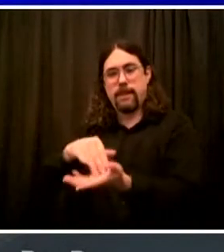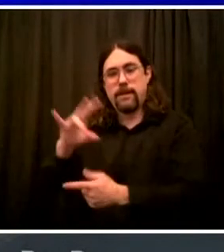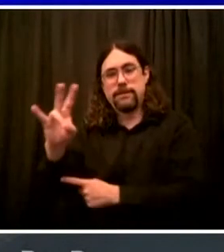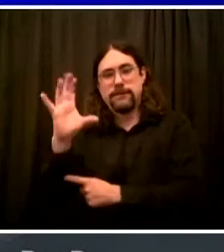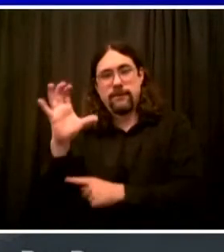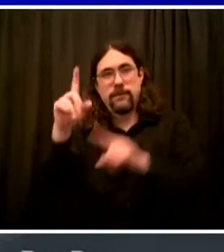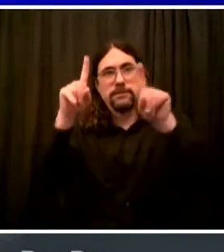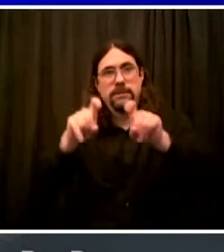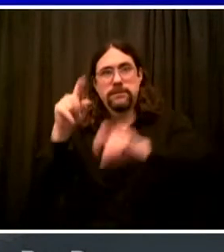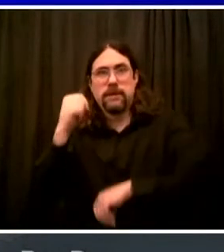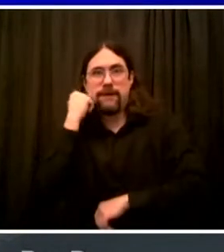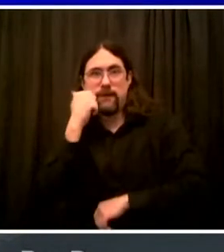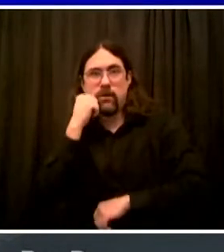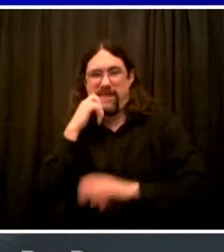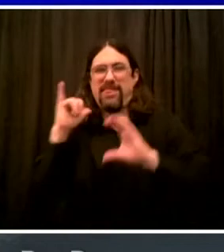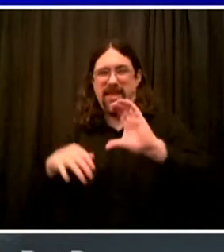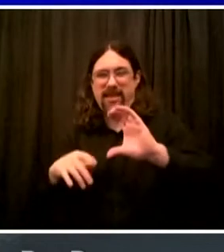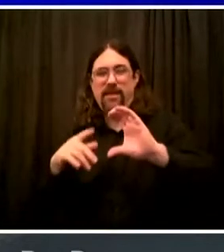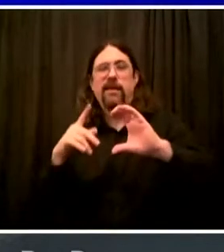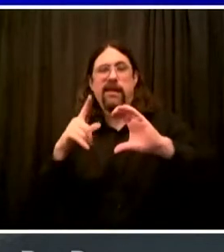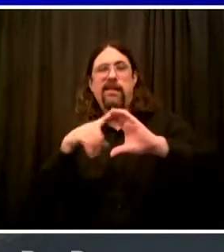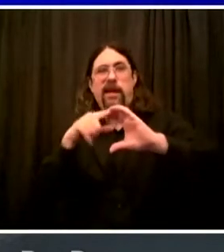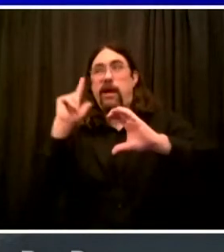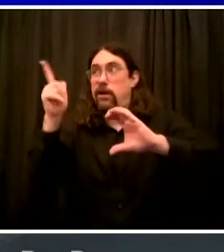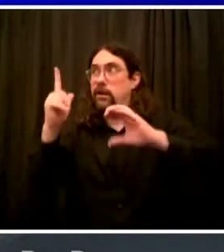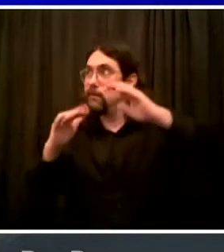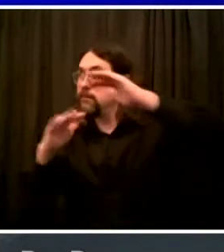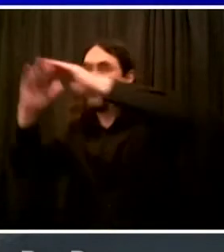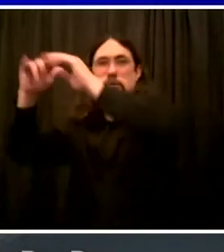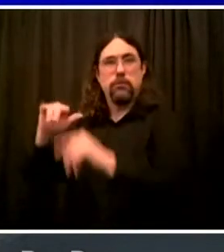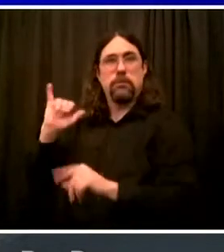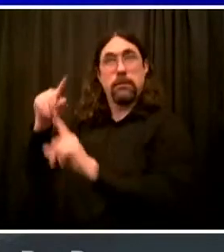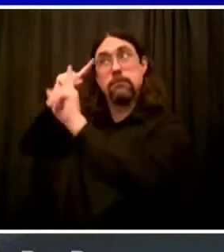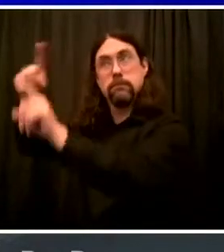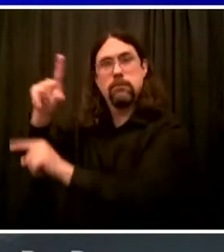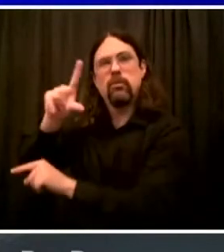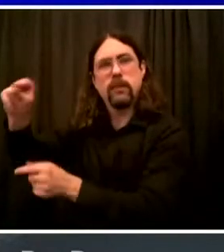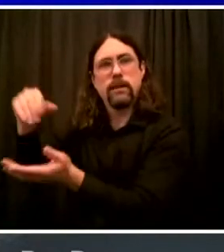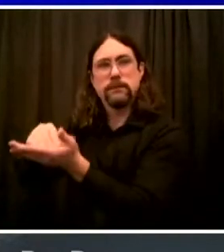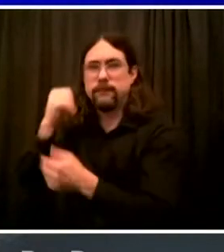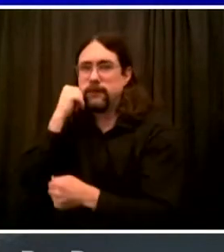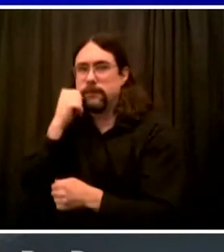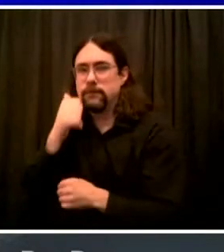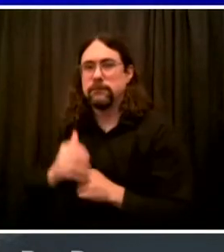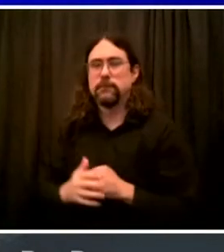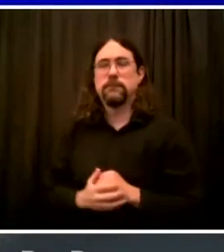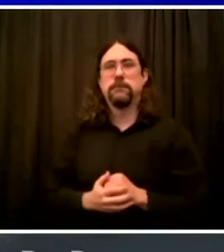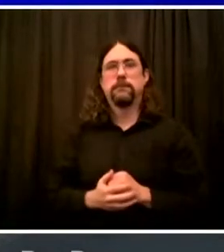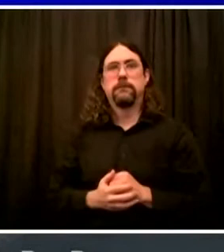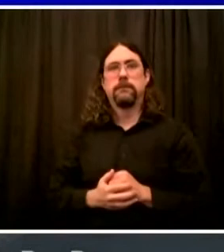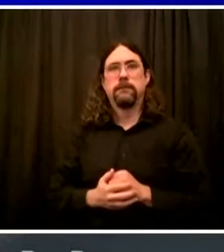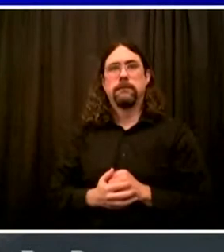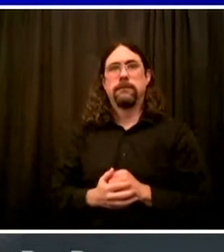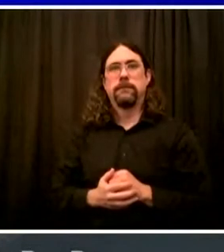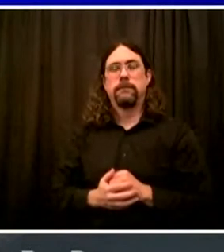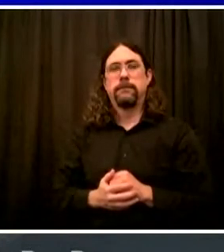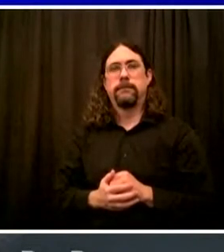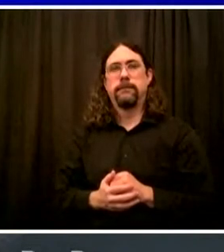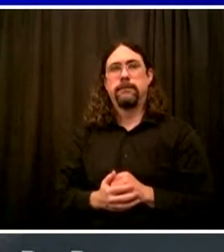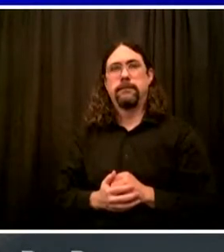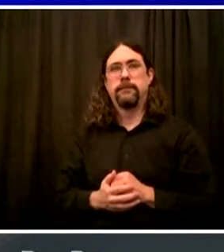out. And now, as it grows and grows, again, anyone in those new categories I talked about today, please take advantage of this